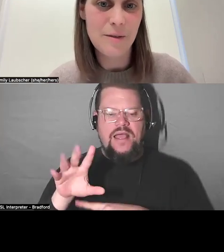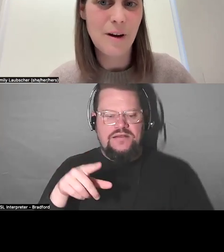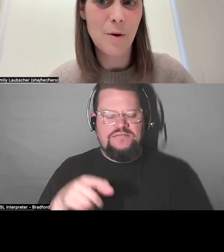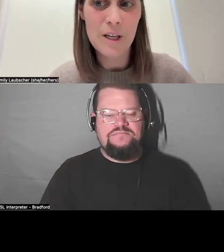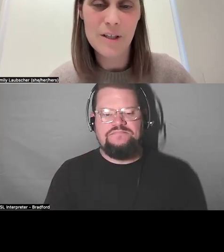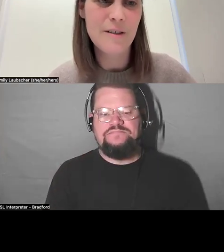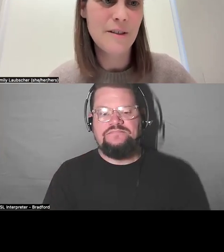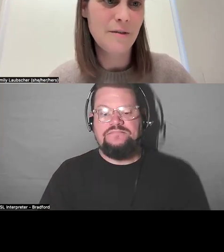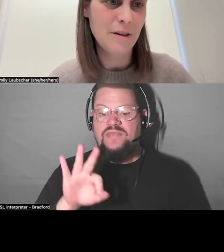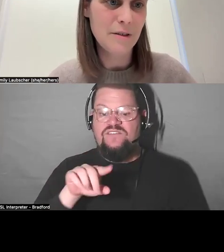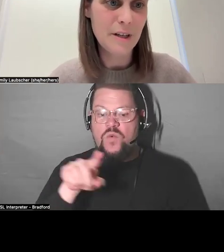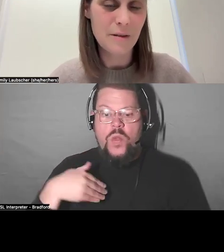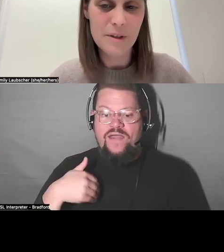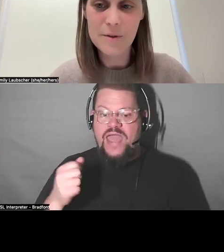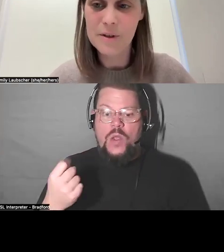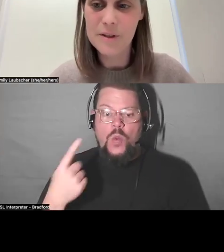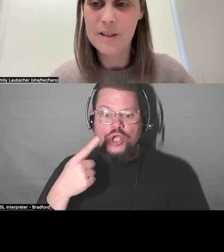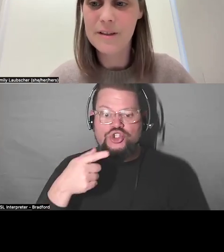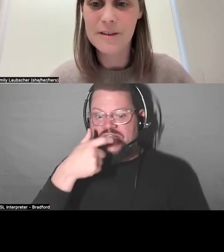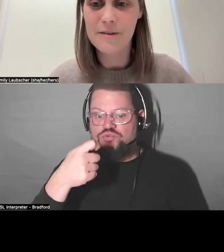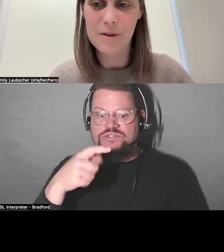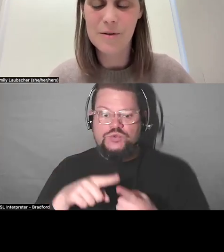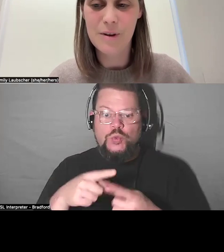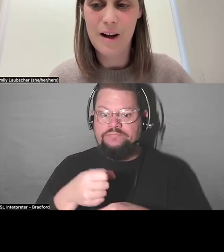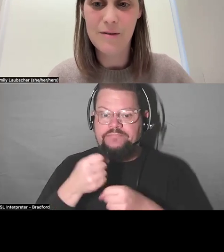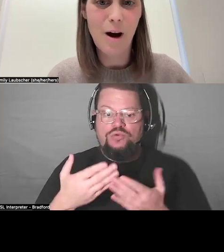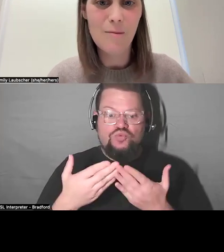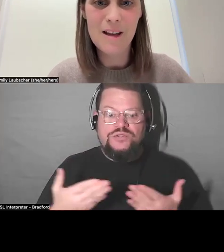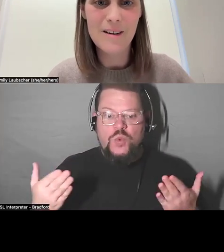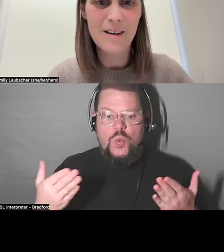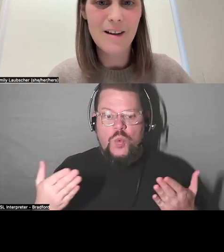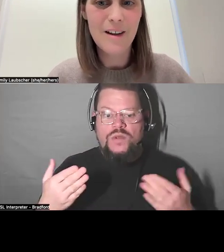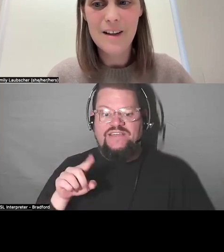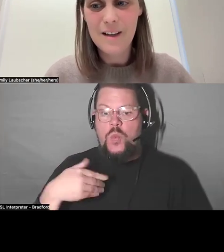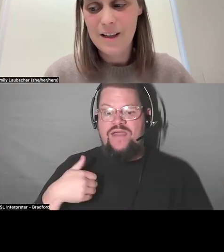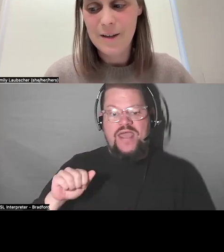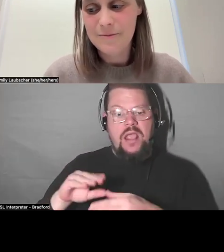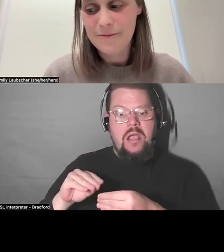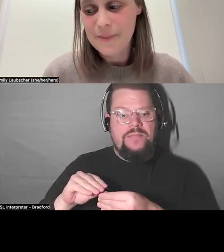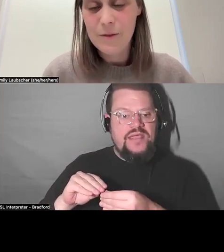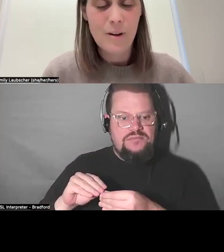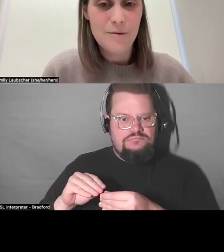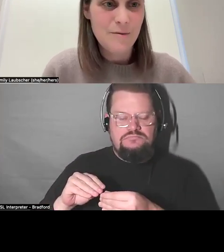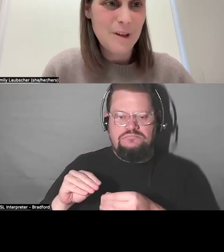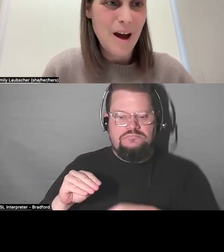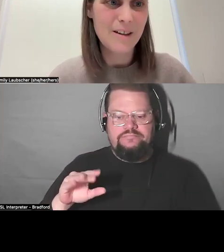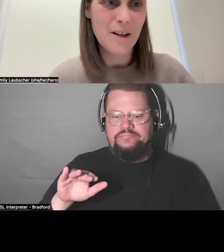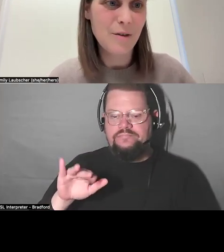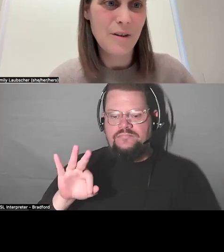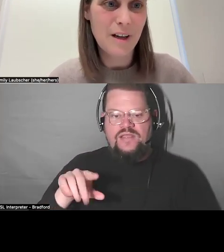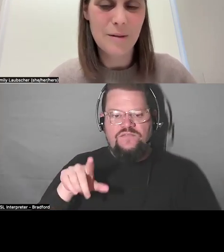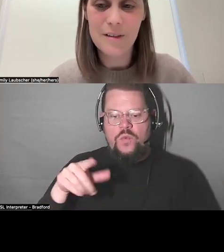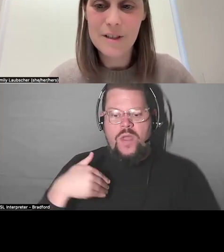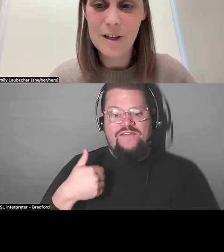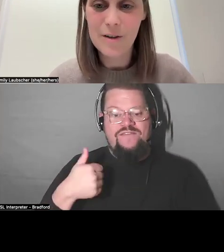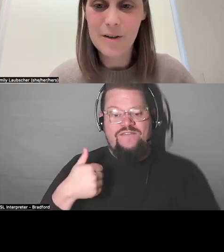emily.laubscher@regiscollege.edu. If you have questions, if you're interested in resources, if you have a comment, if you have feedback in